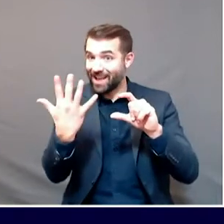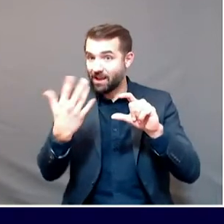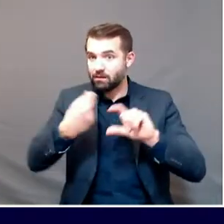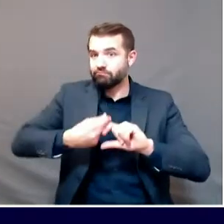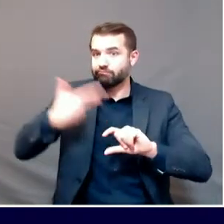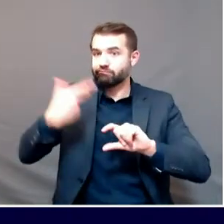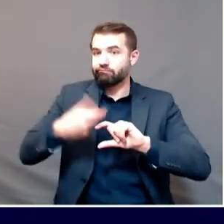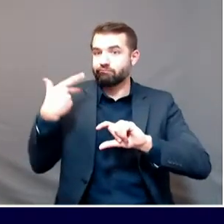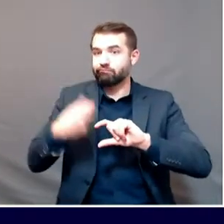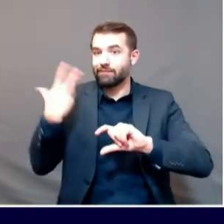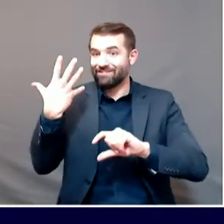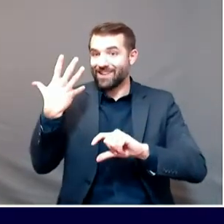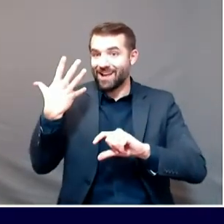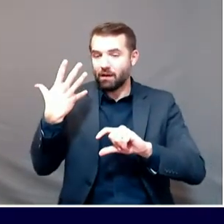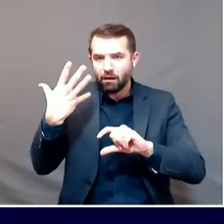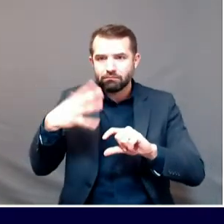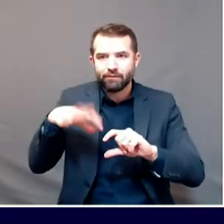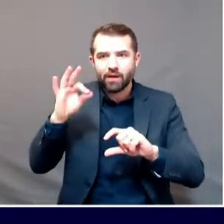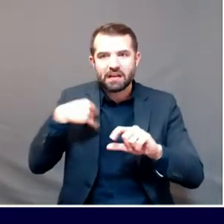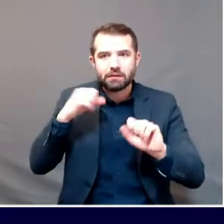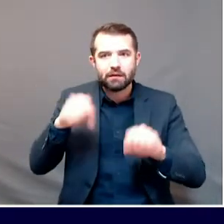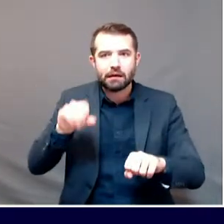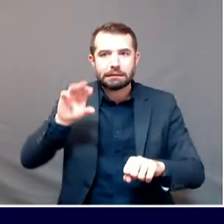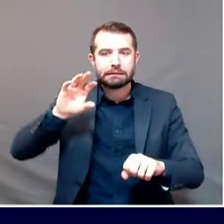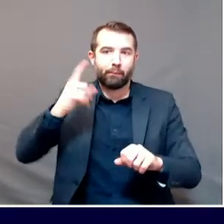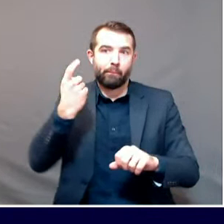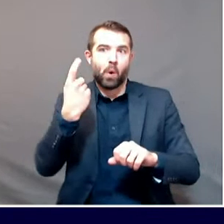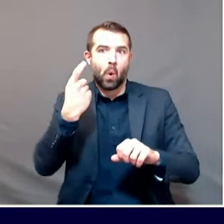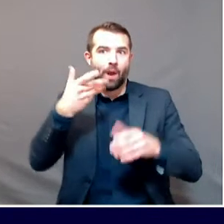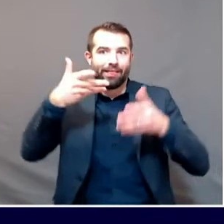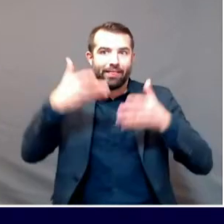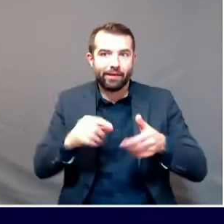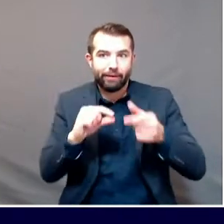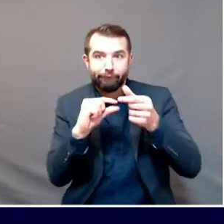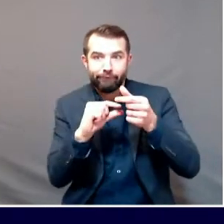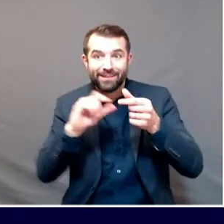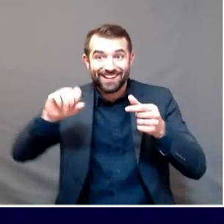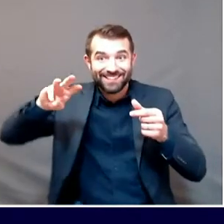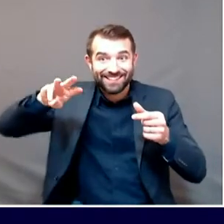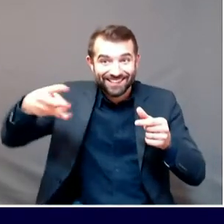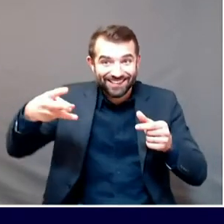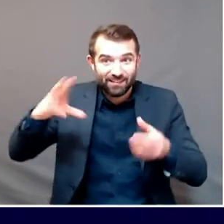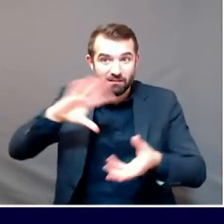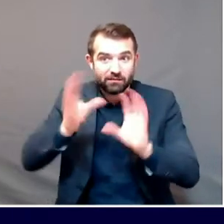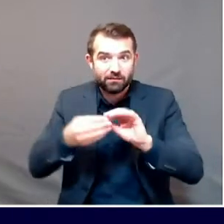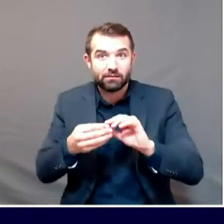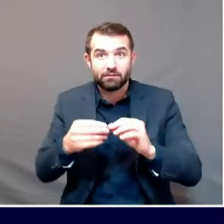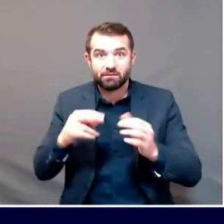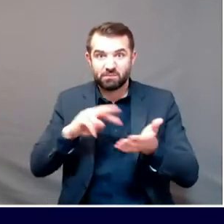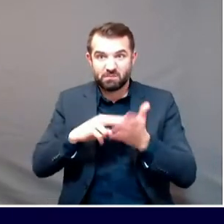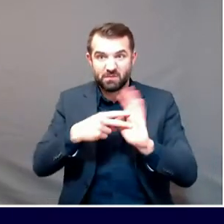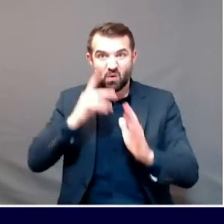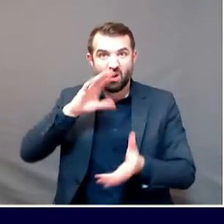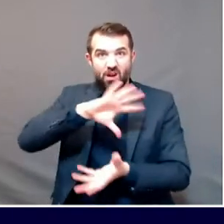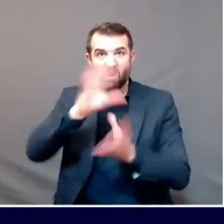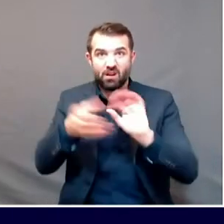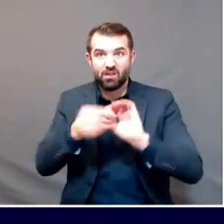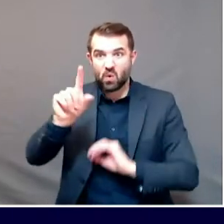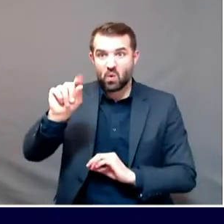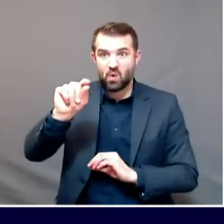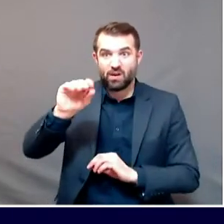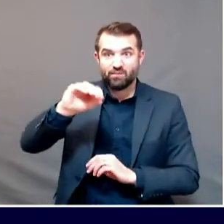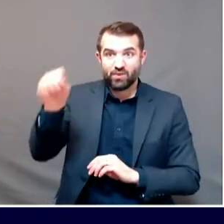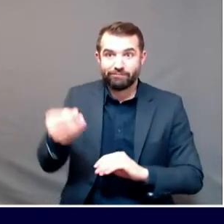that can be used per vial as a result of this overfill. The bottom line here is that this is